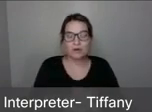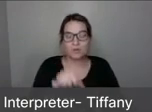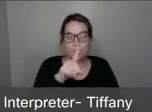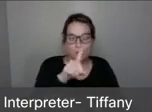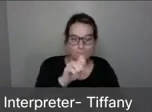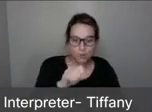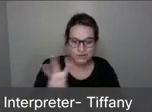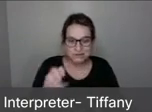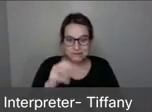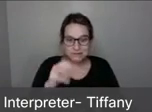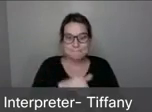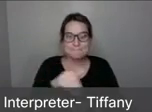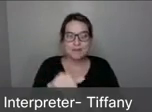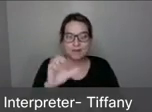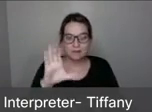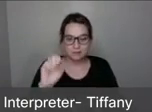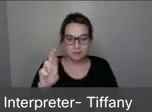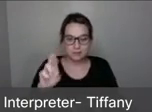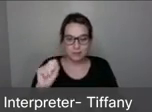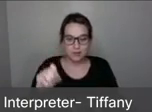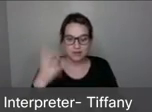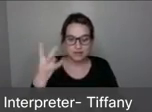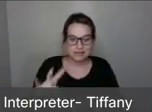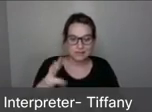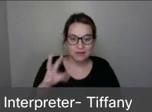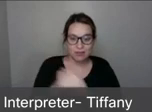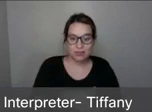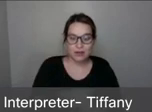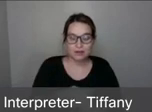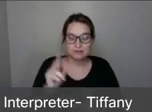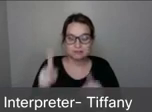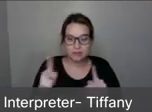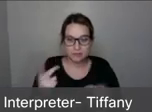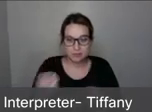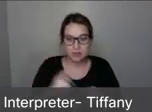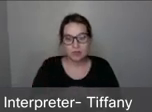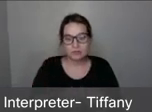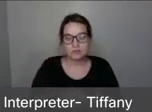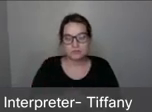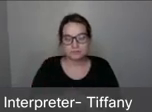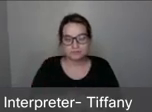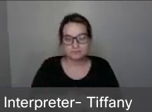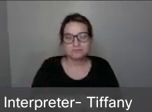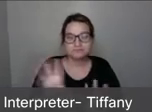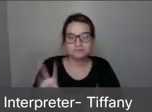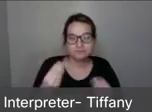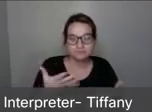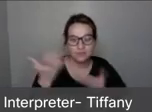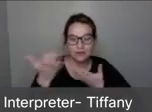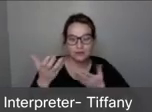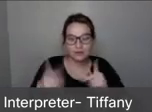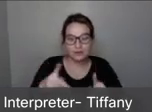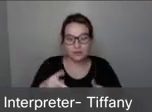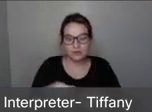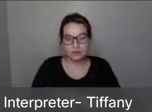a population of over 17,000 and growing. As a sovereign tribal nation, providing services to our people is